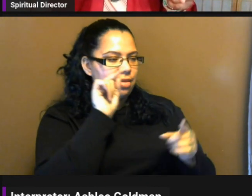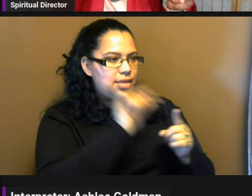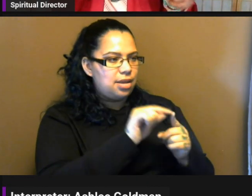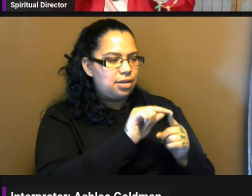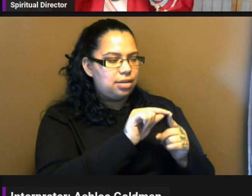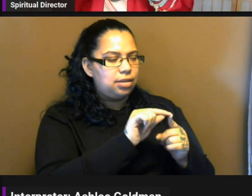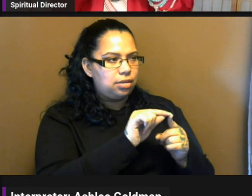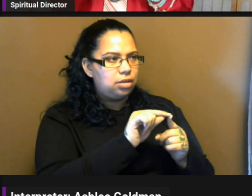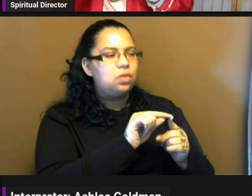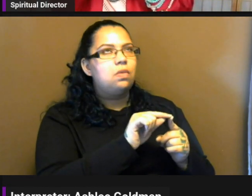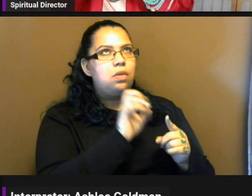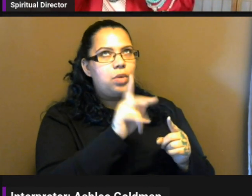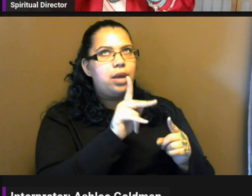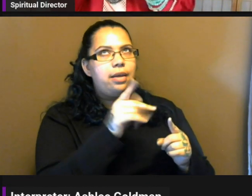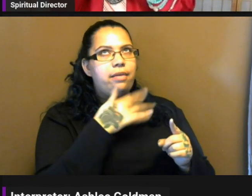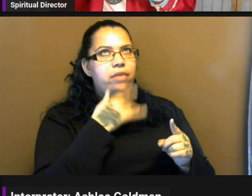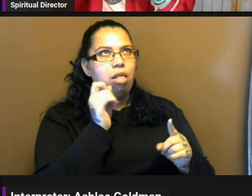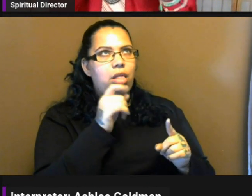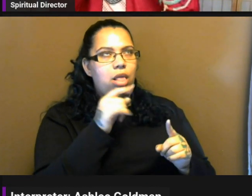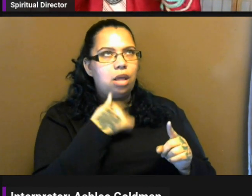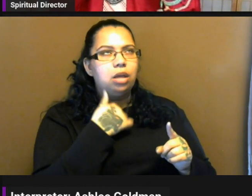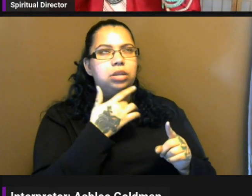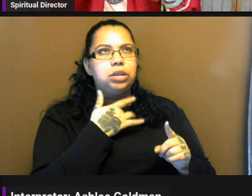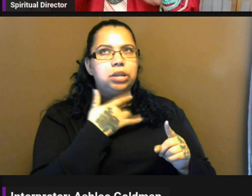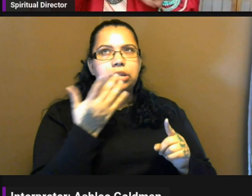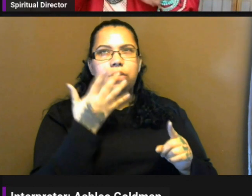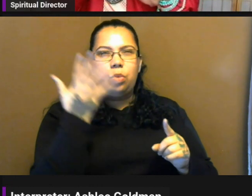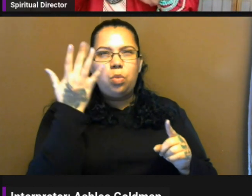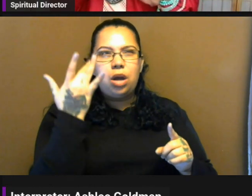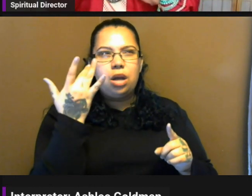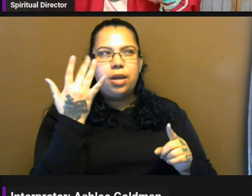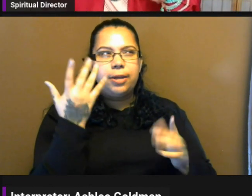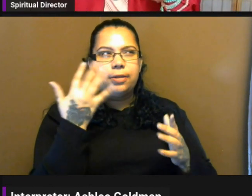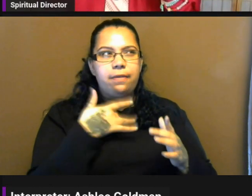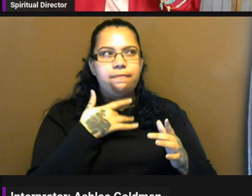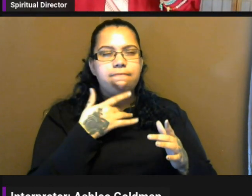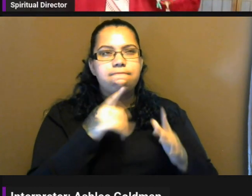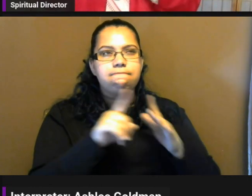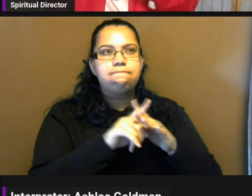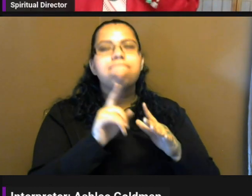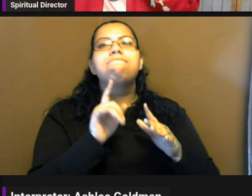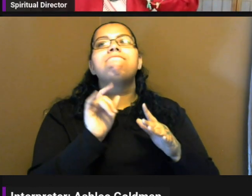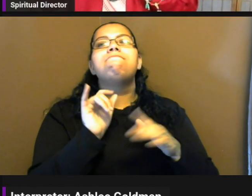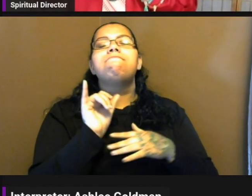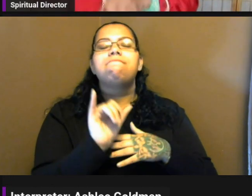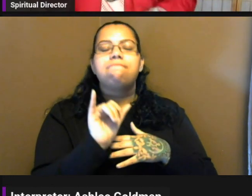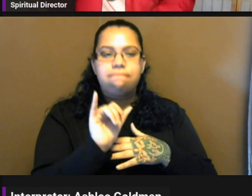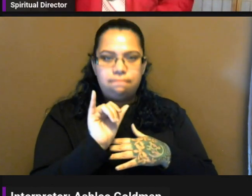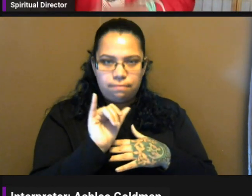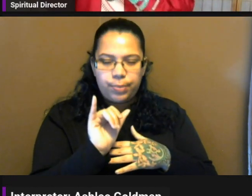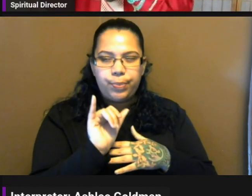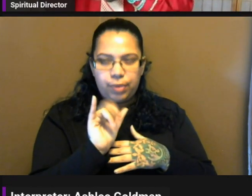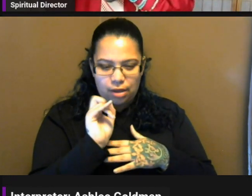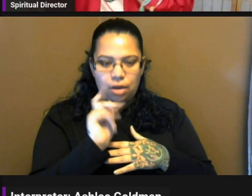Okay, why did it have? It triggered me, but how? What exactly was the button that was? Oh, and